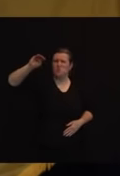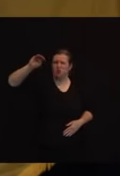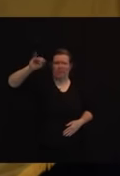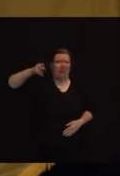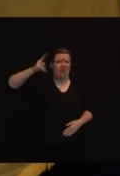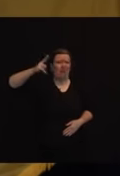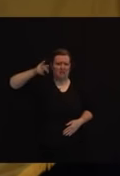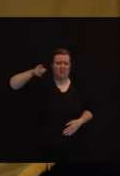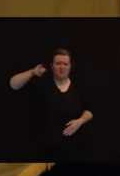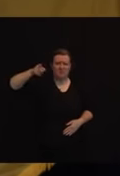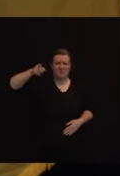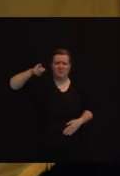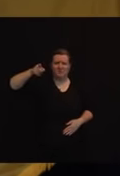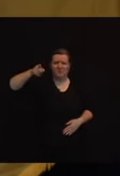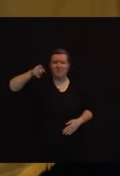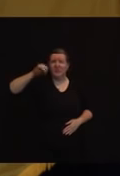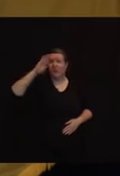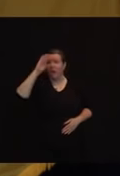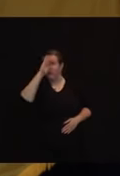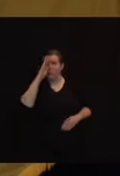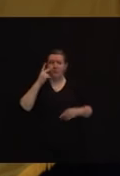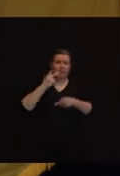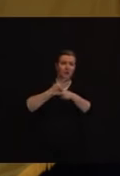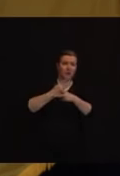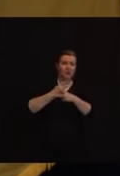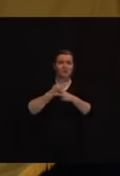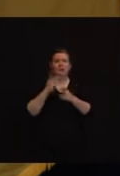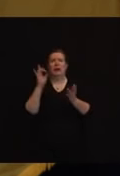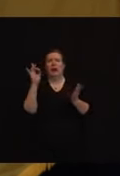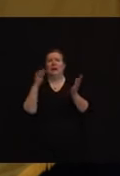our hospitals were treating 8,200